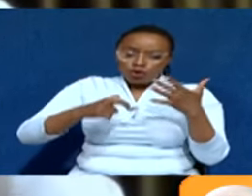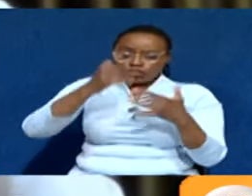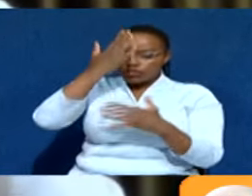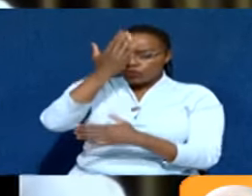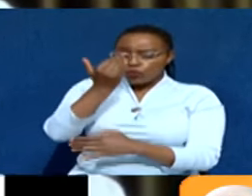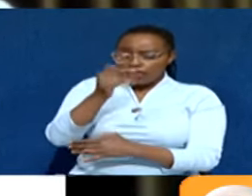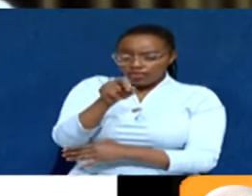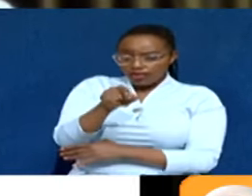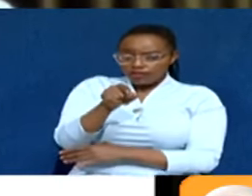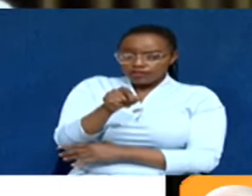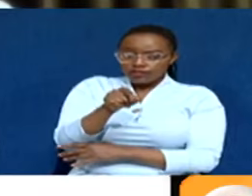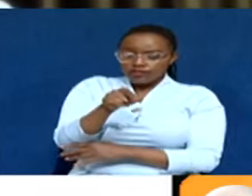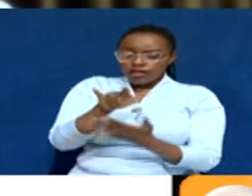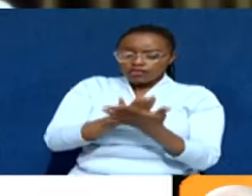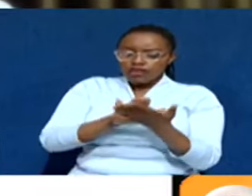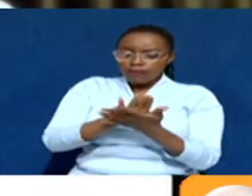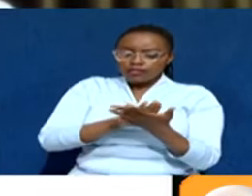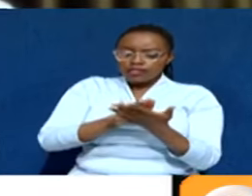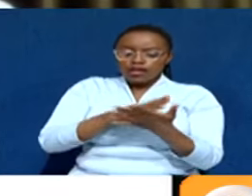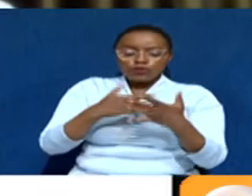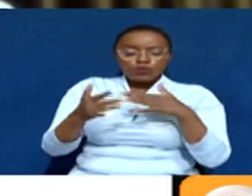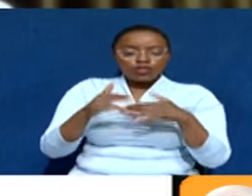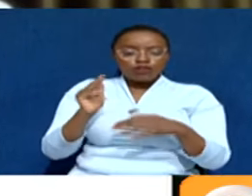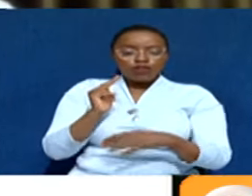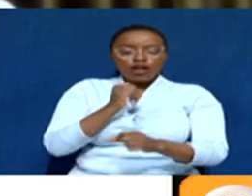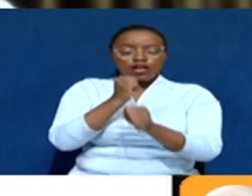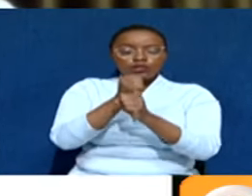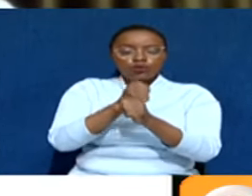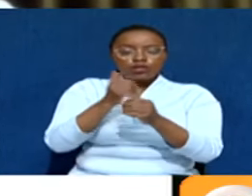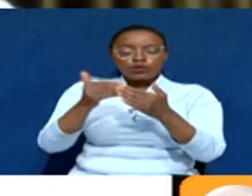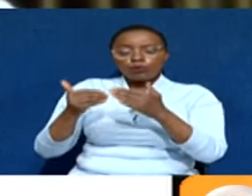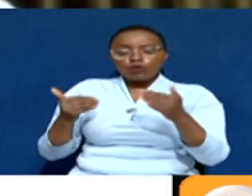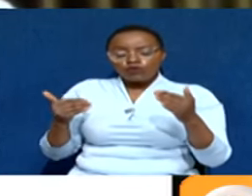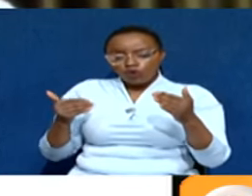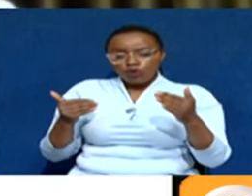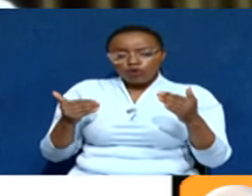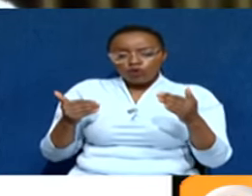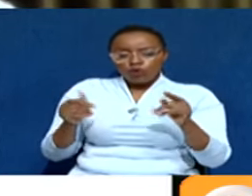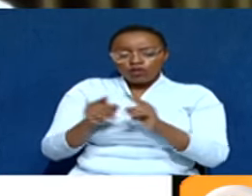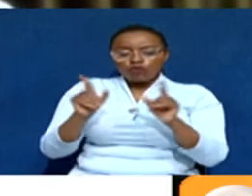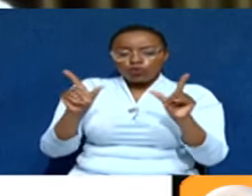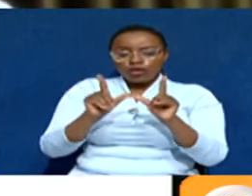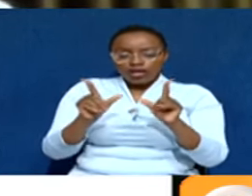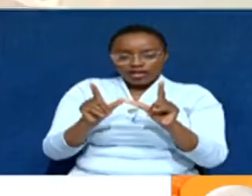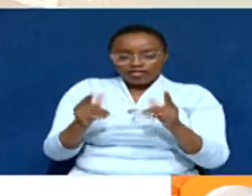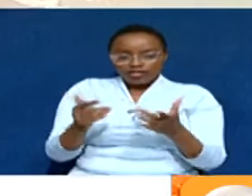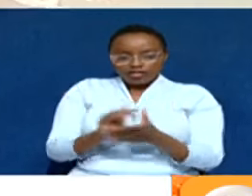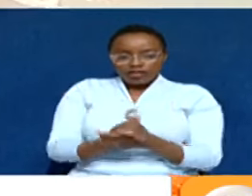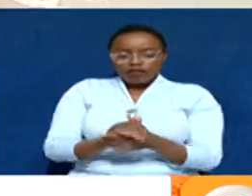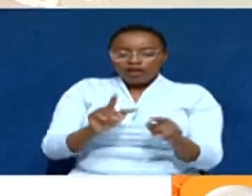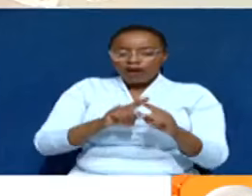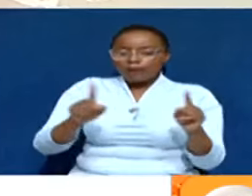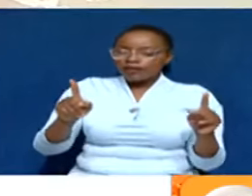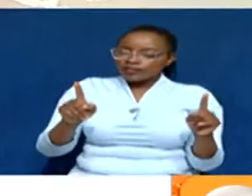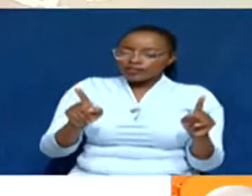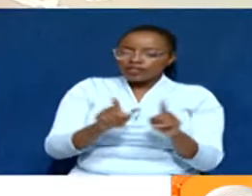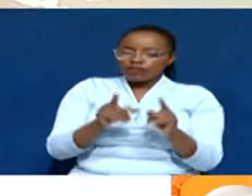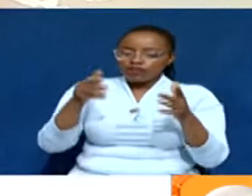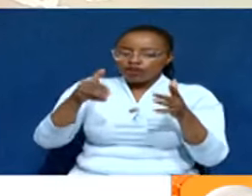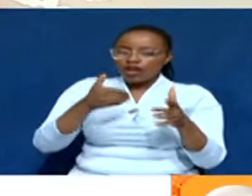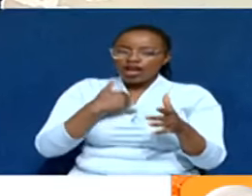is basically what we do before we license. Okay, but Lorna here was